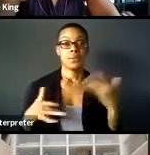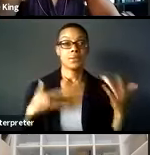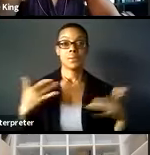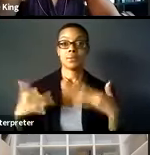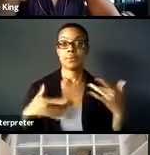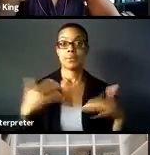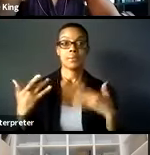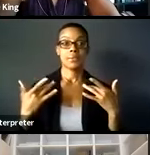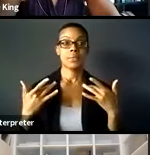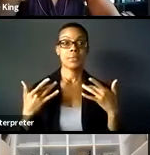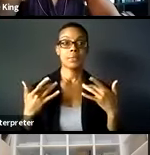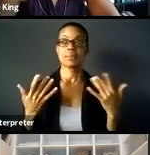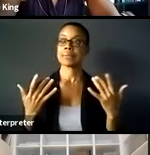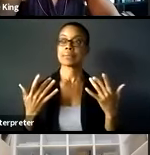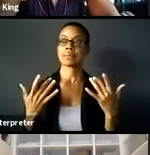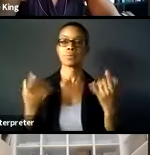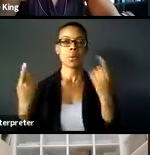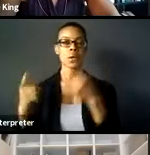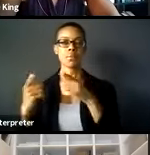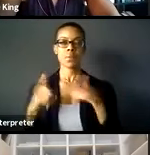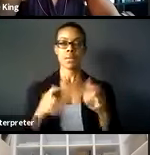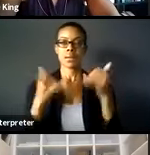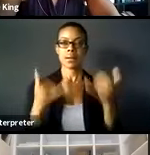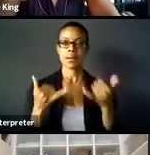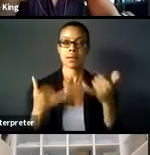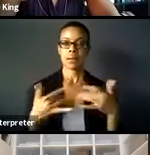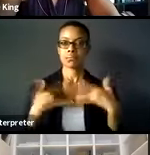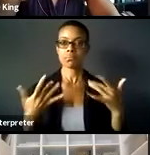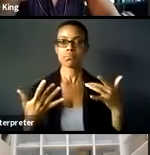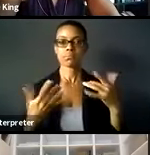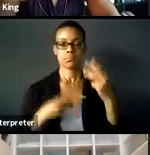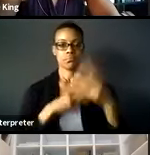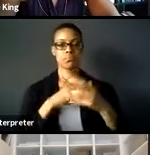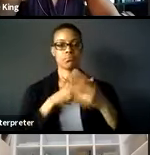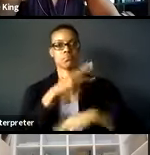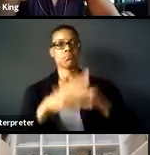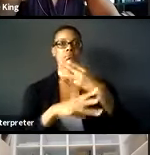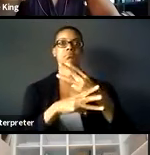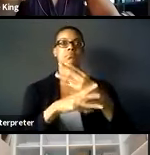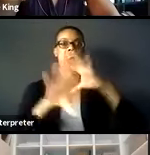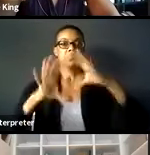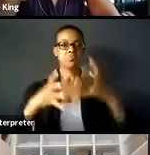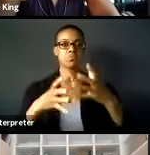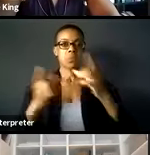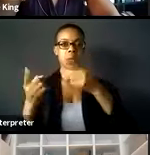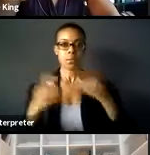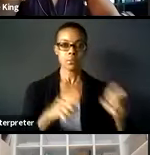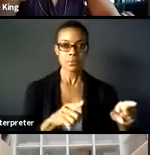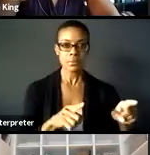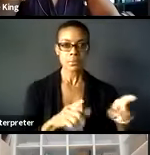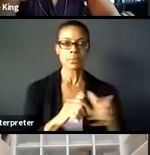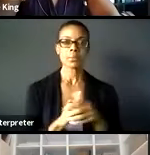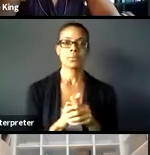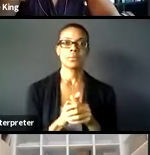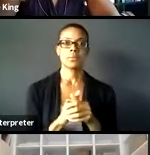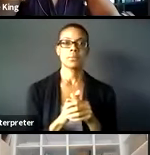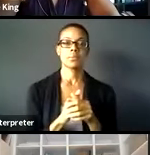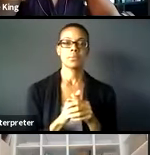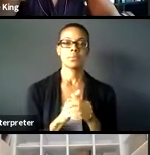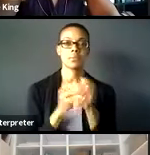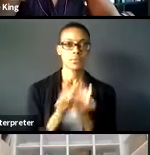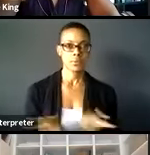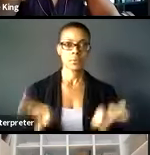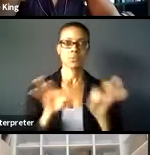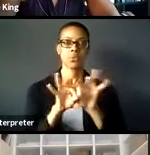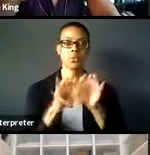the temperature of where things are right now globally, and the amount of importance that it